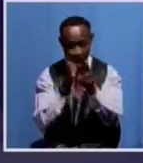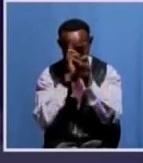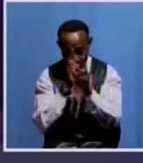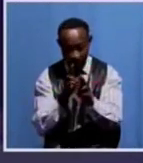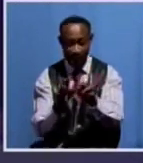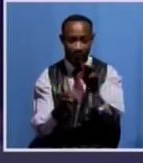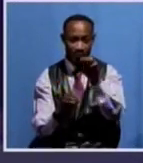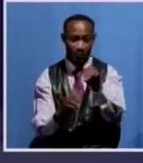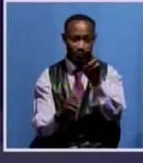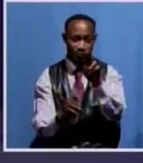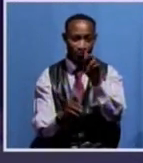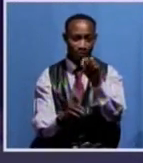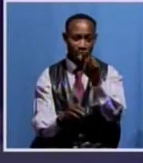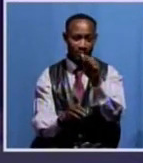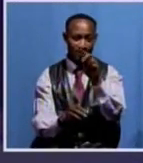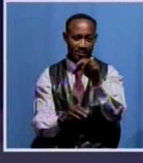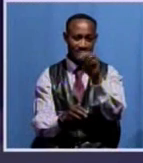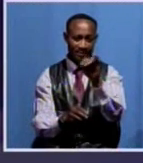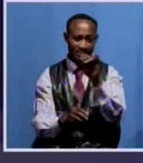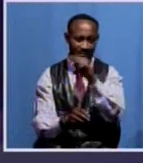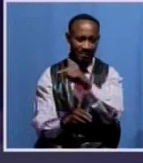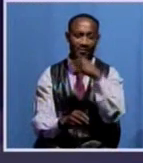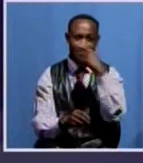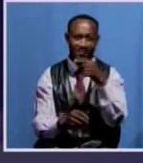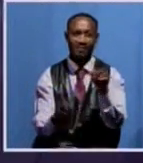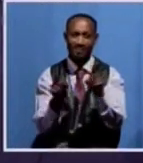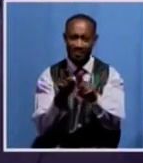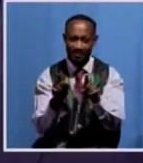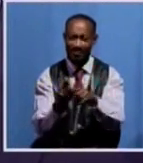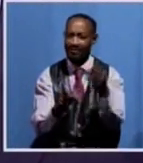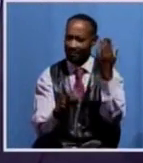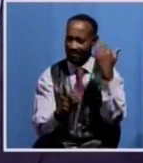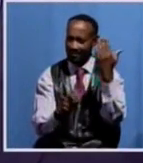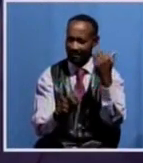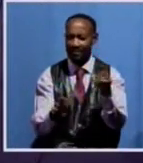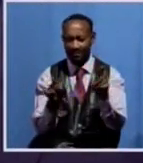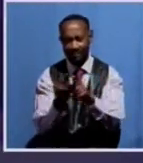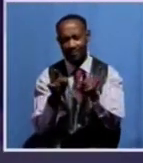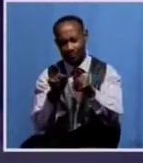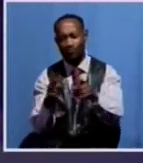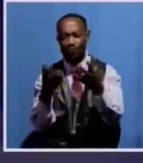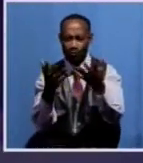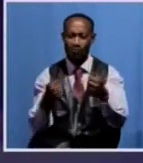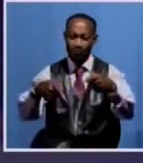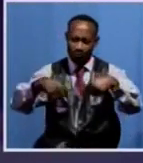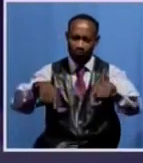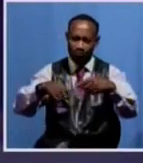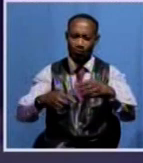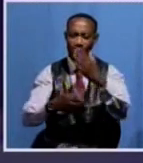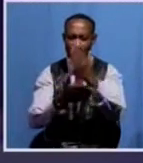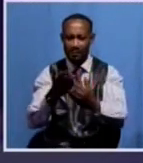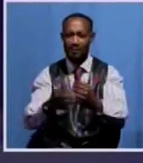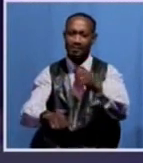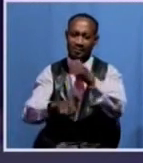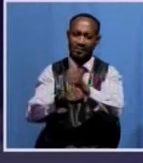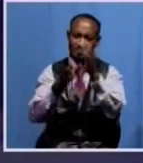Zambia Plus, the recovery plan, and the emphasis in there again was to unlock the potential of the local subcontractors and suppliers by paying